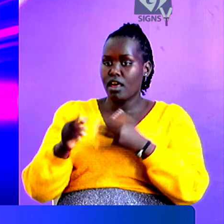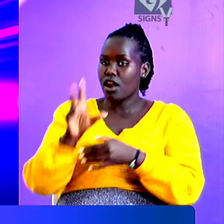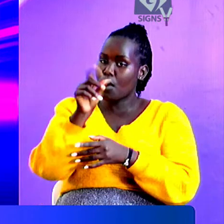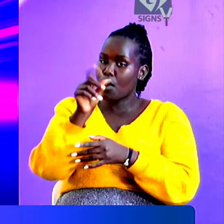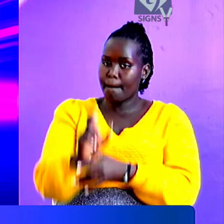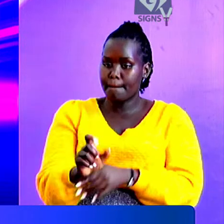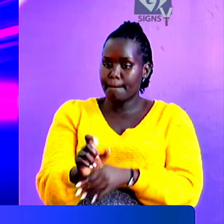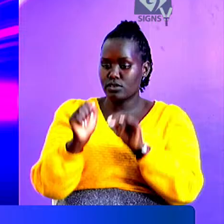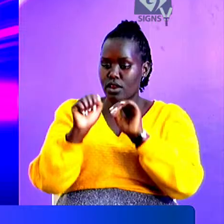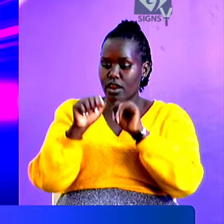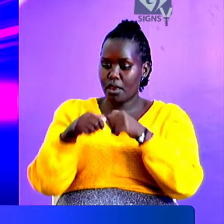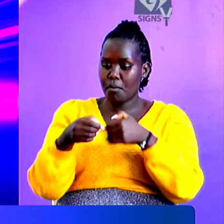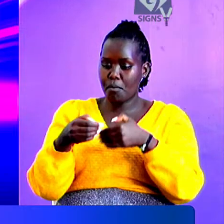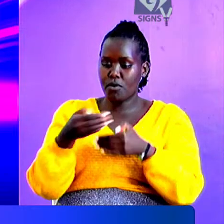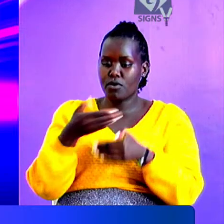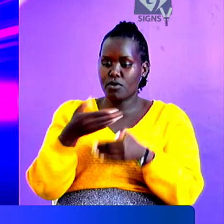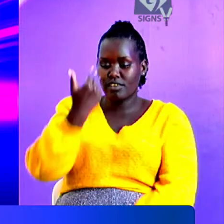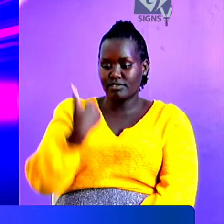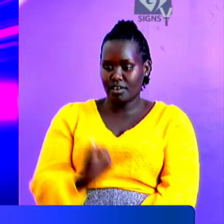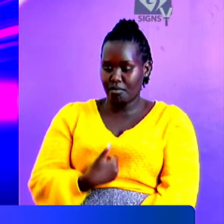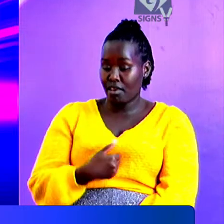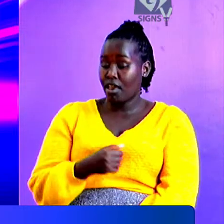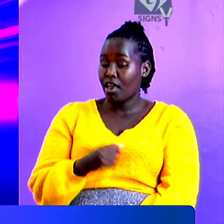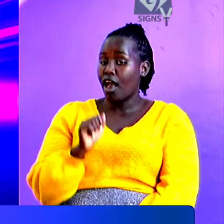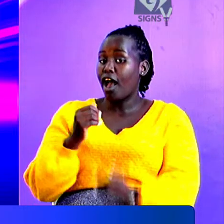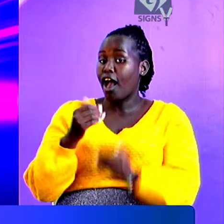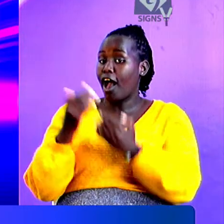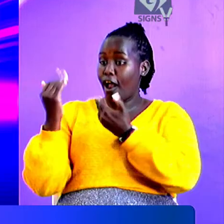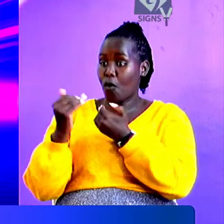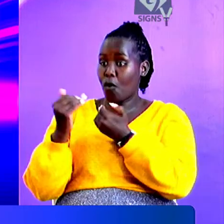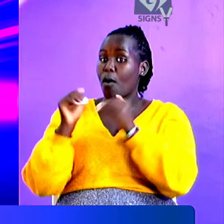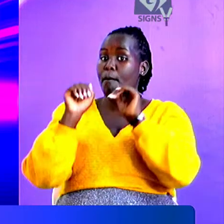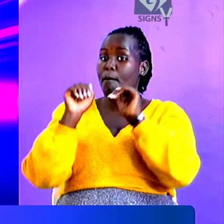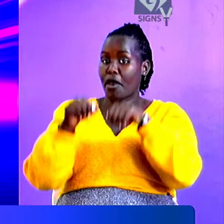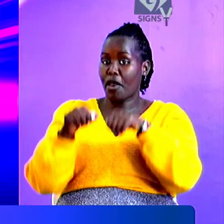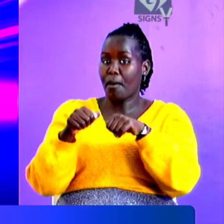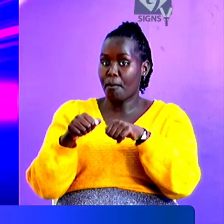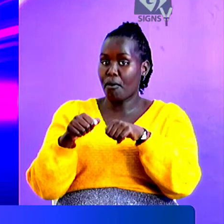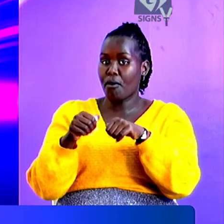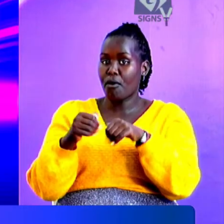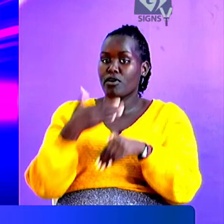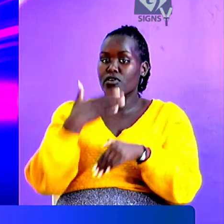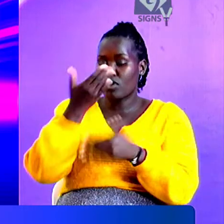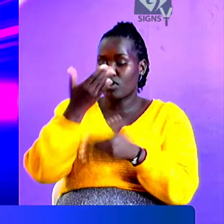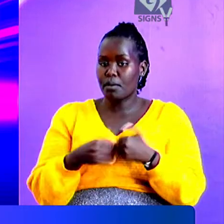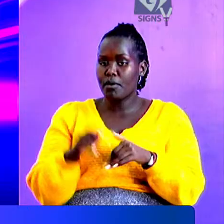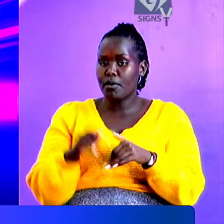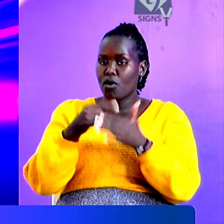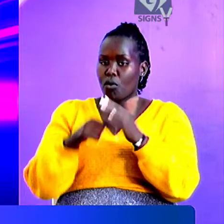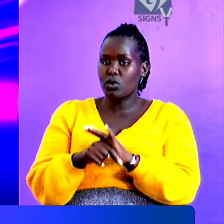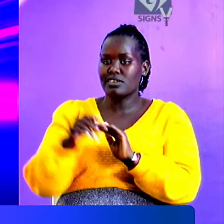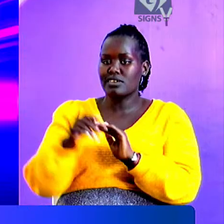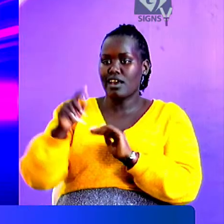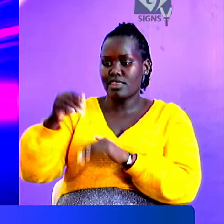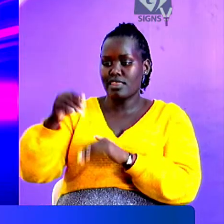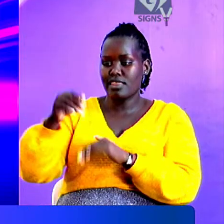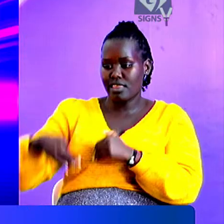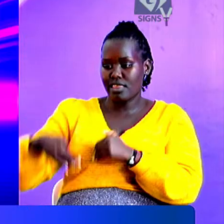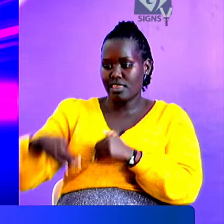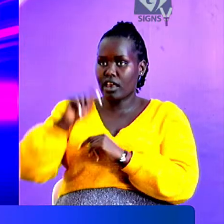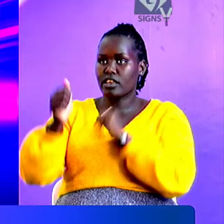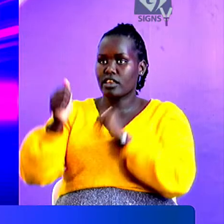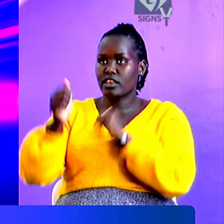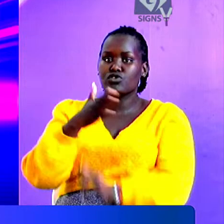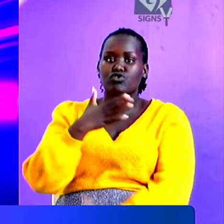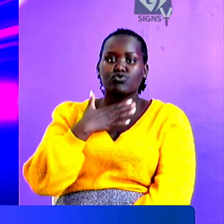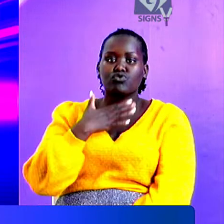answer me. I hope you're going to be able to answer me. What are the young Kenyans agitating for that the